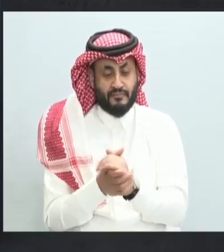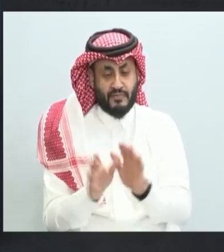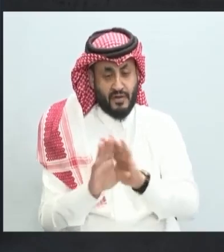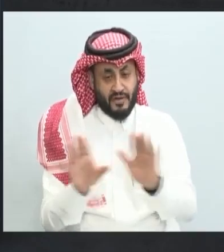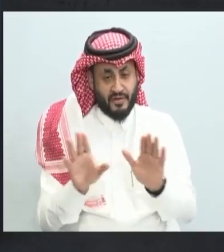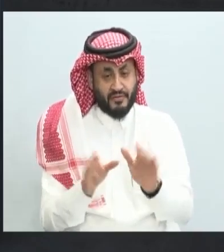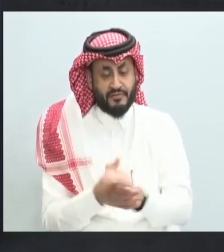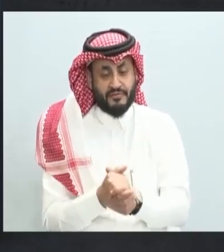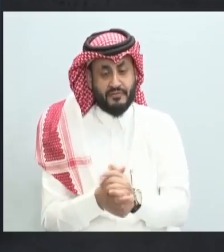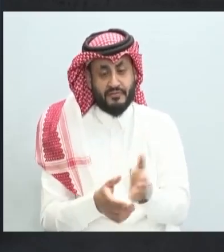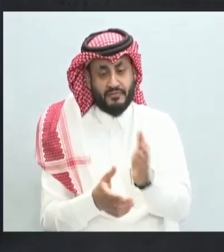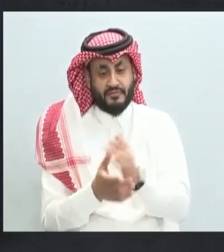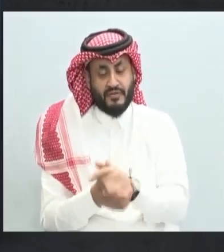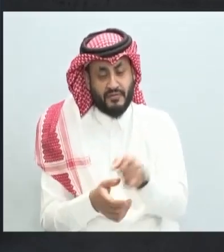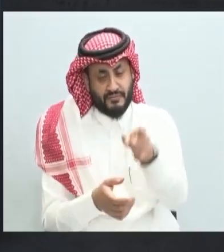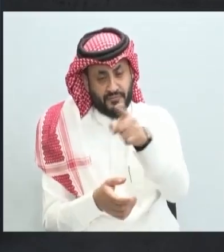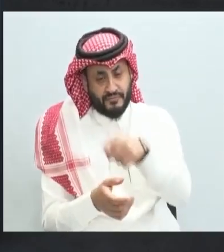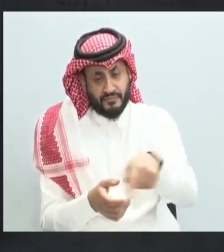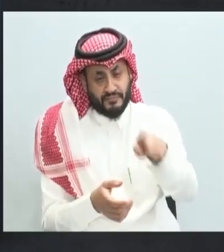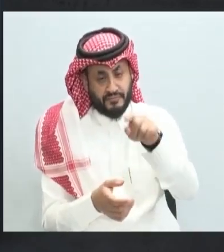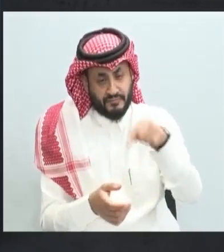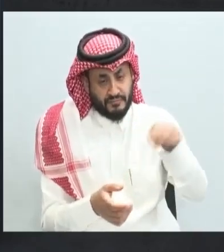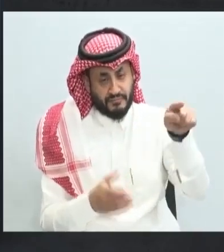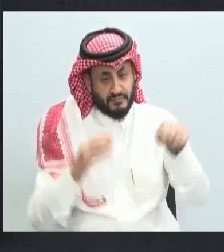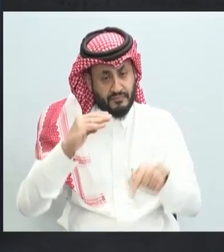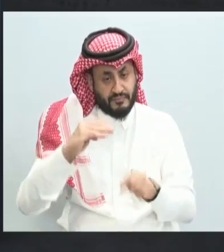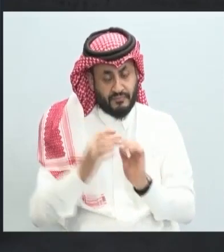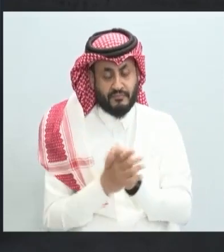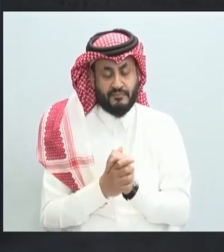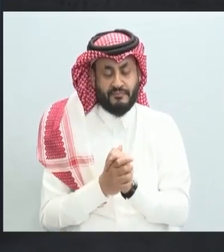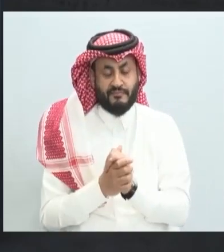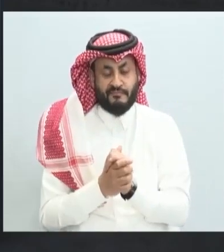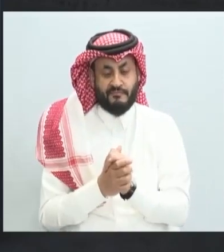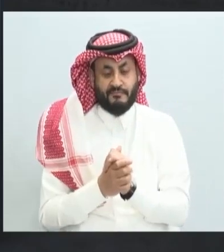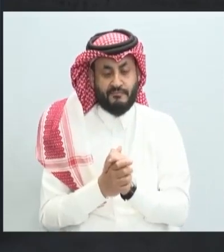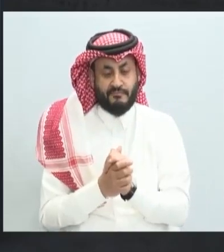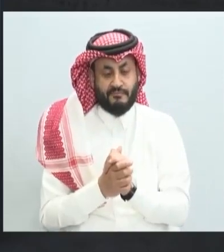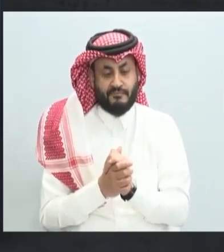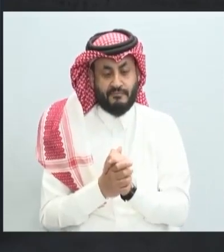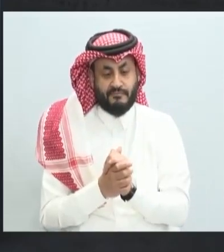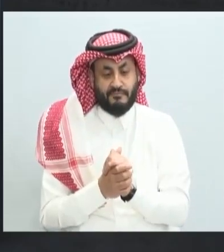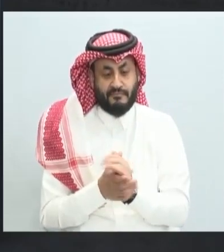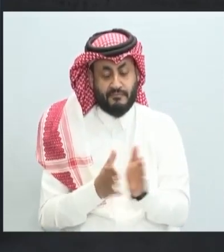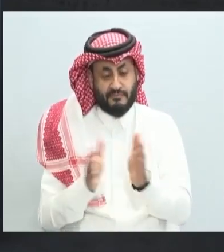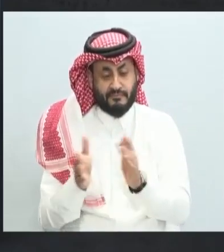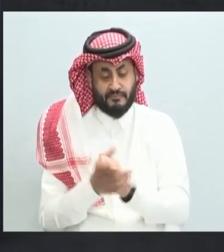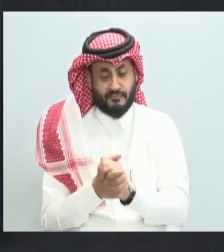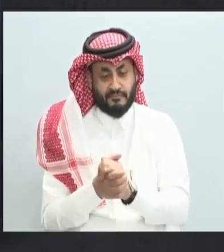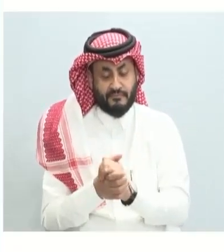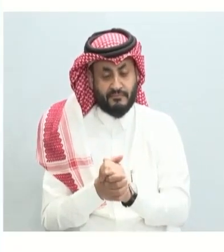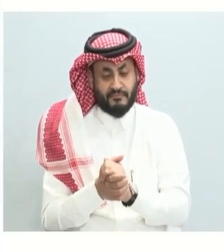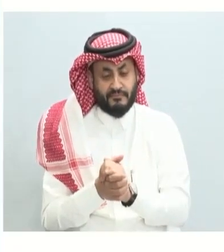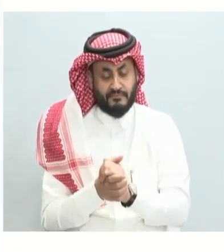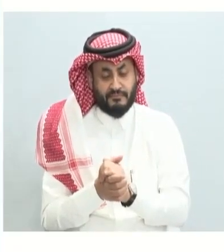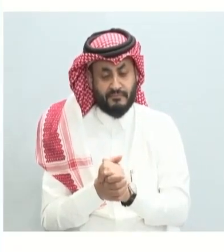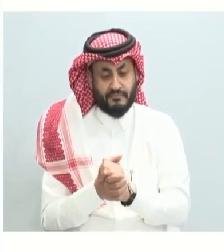do this, we need to circle the right answer. And when we answer, when we write the,